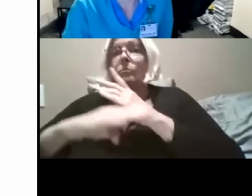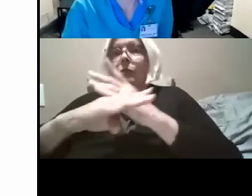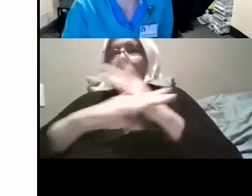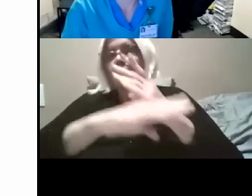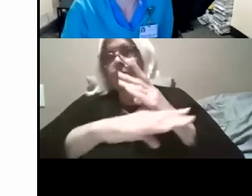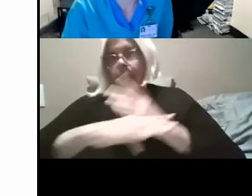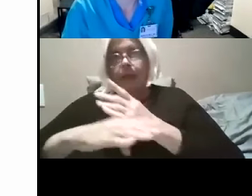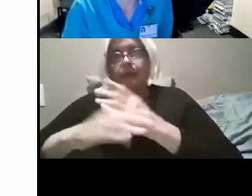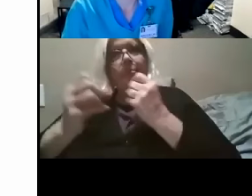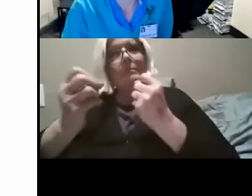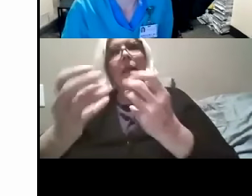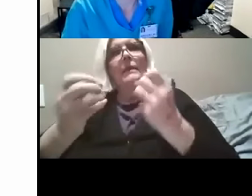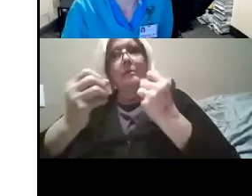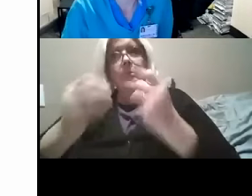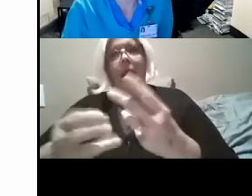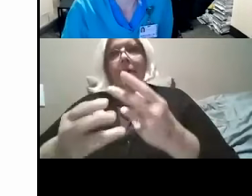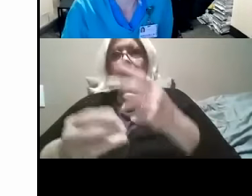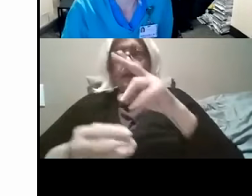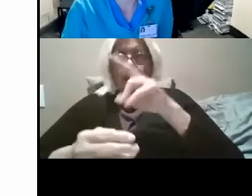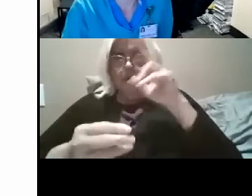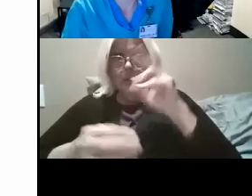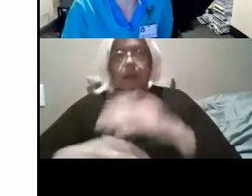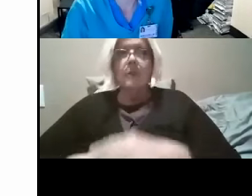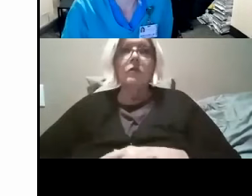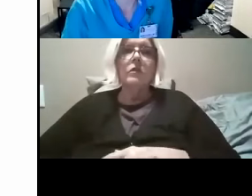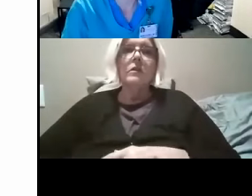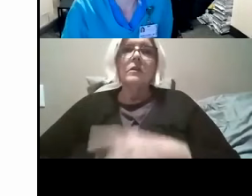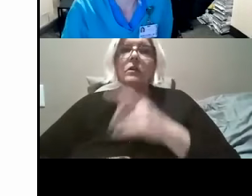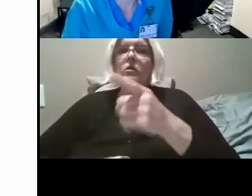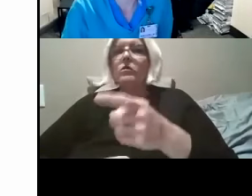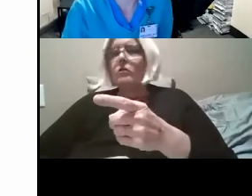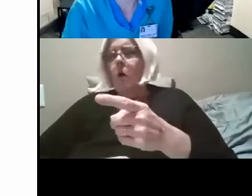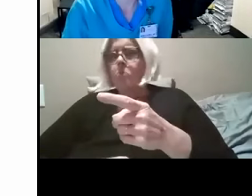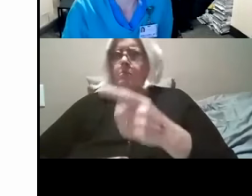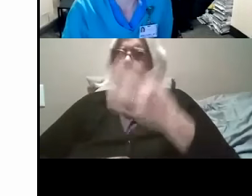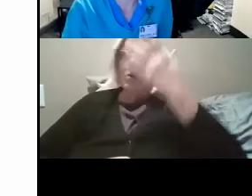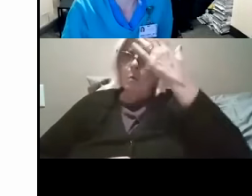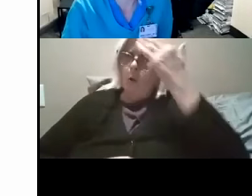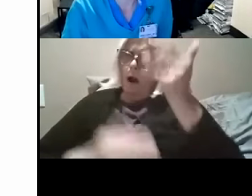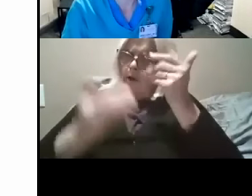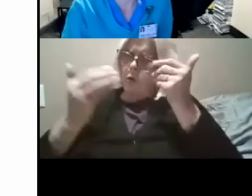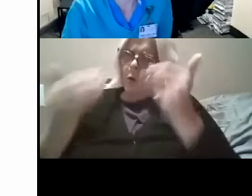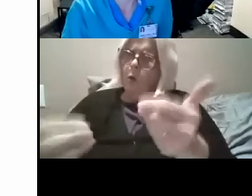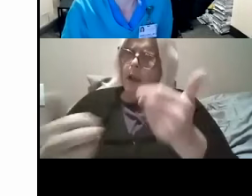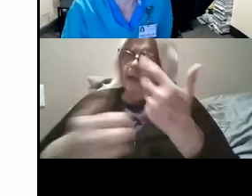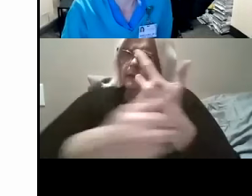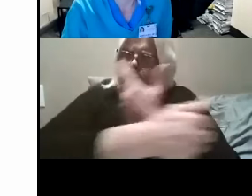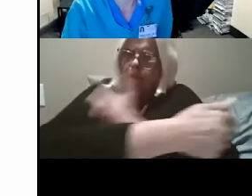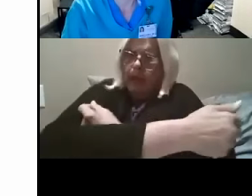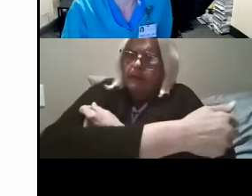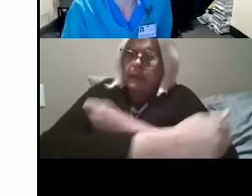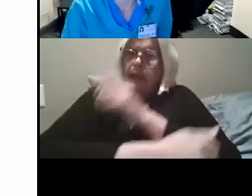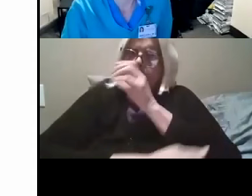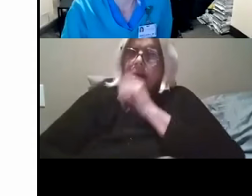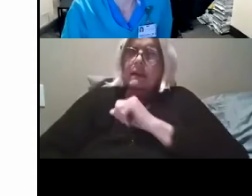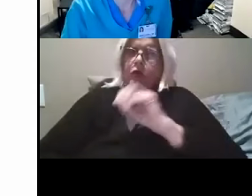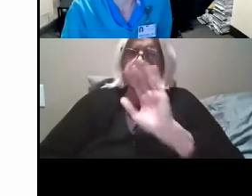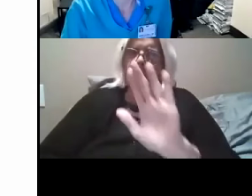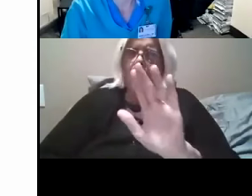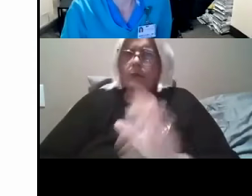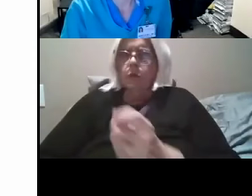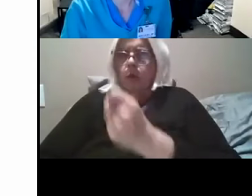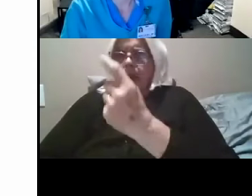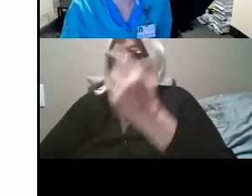Weighing the risks and benefits of vaccination in this age. So this was not taken lightly by the FDA and CDC. Clearly, they